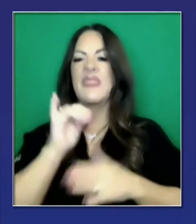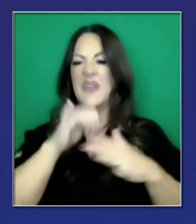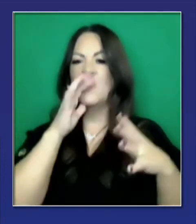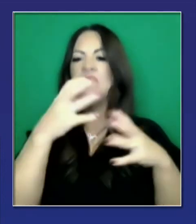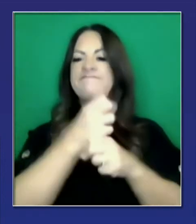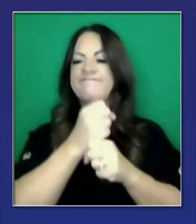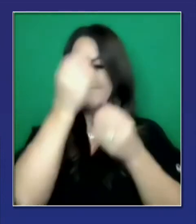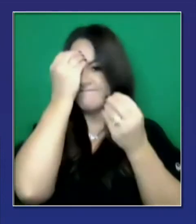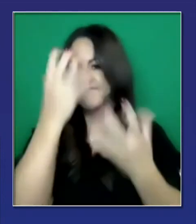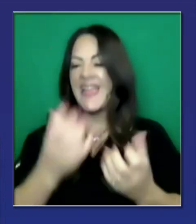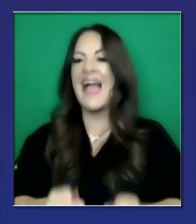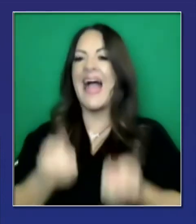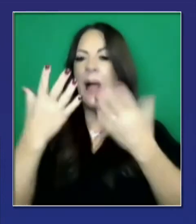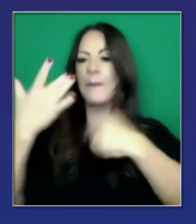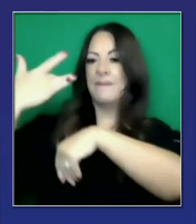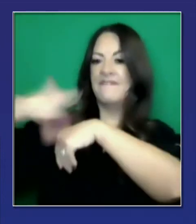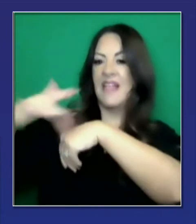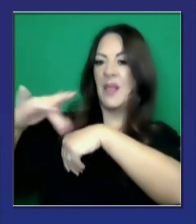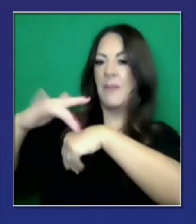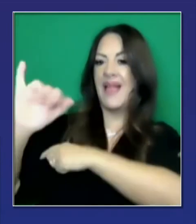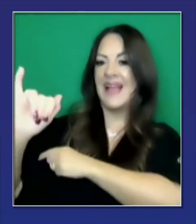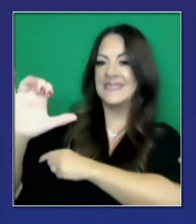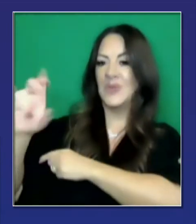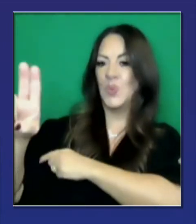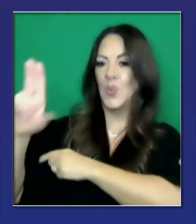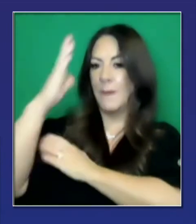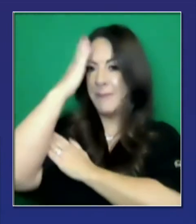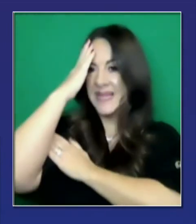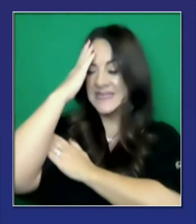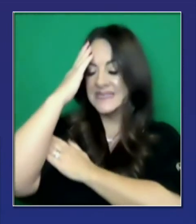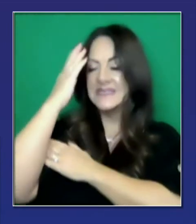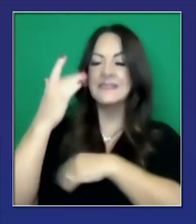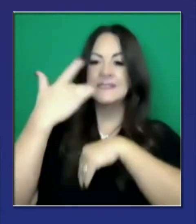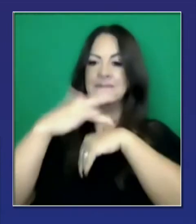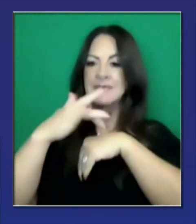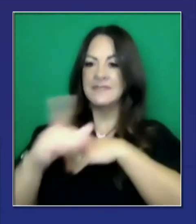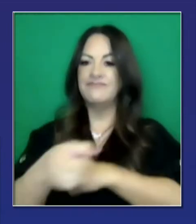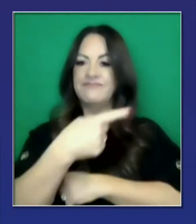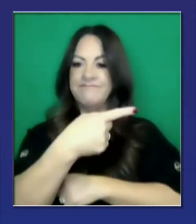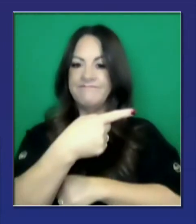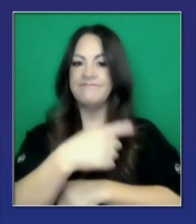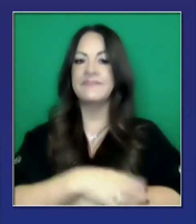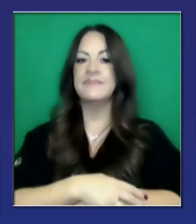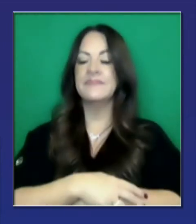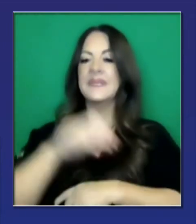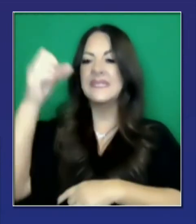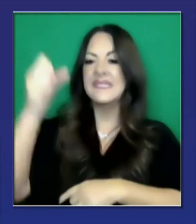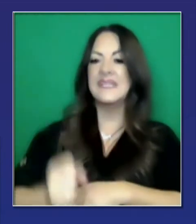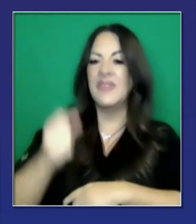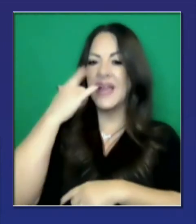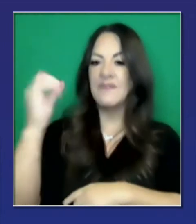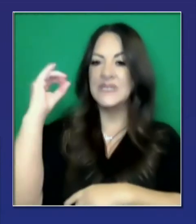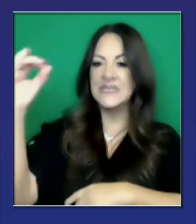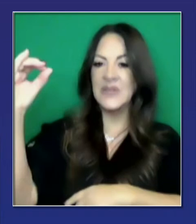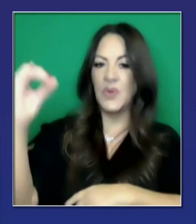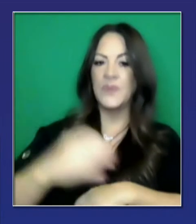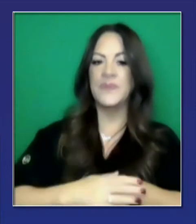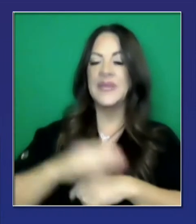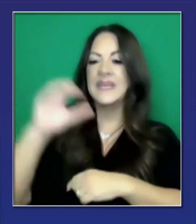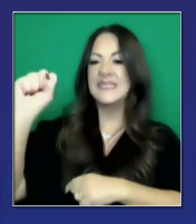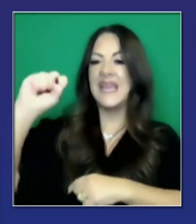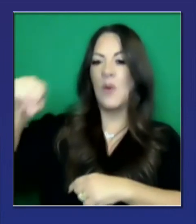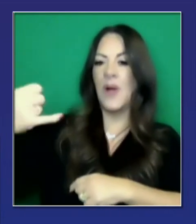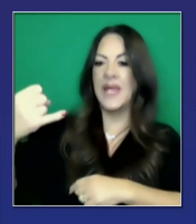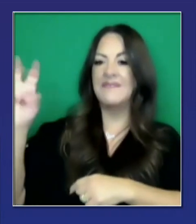up. In Southern California, that ICU capacity, San Joaquin Valley, the ICU capacity is effectively zero.